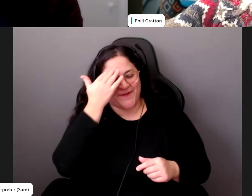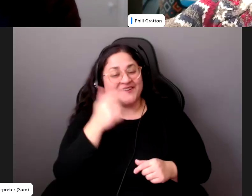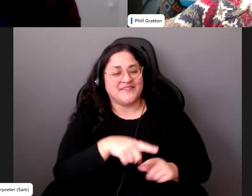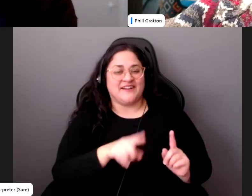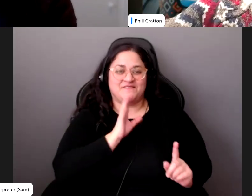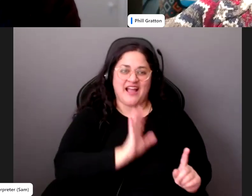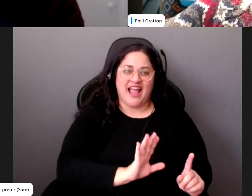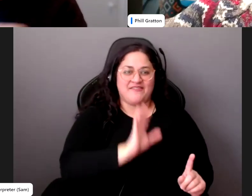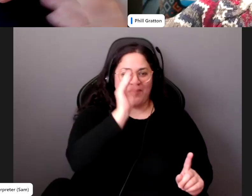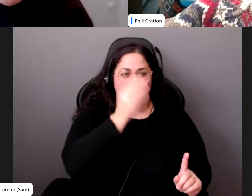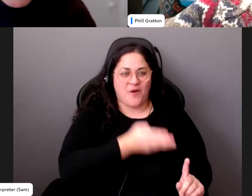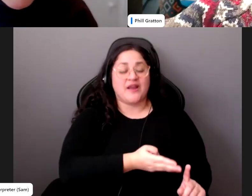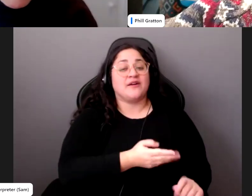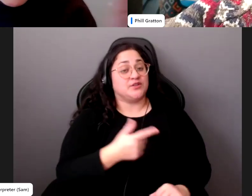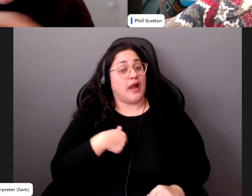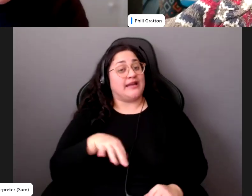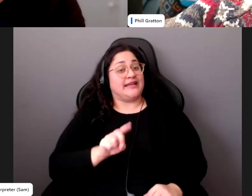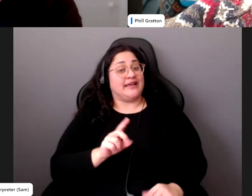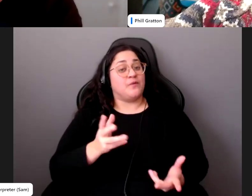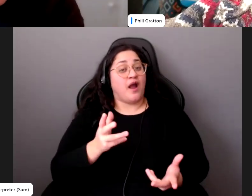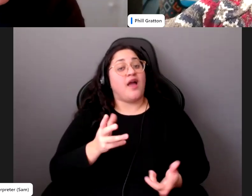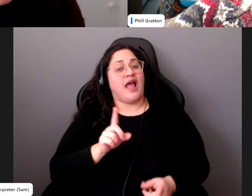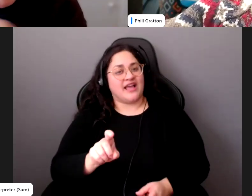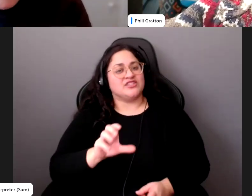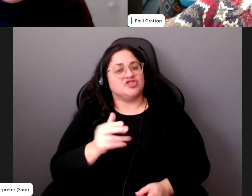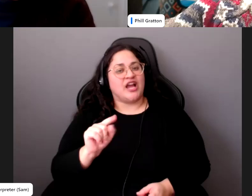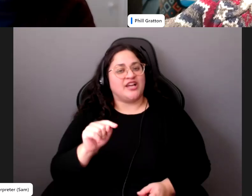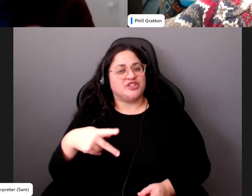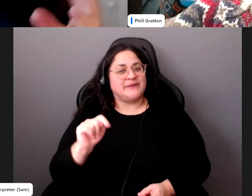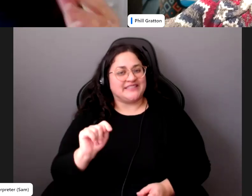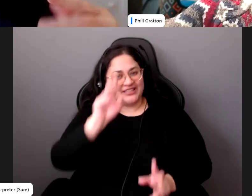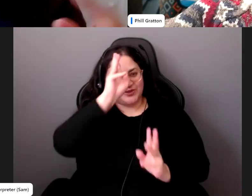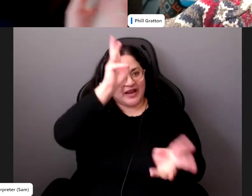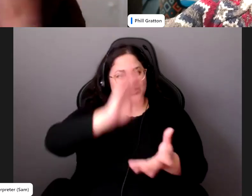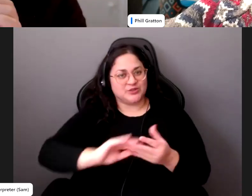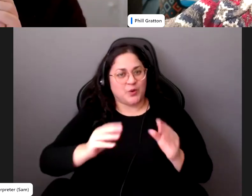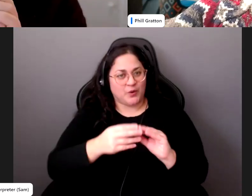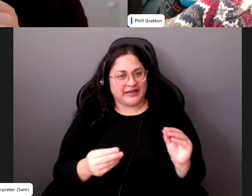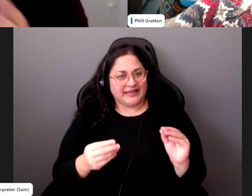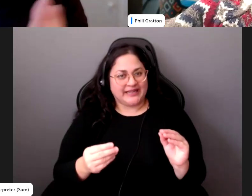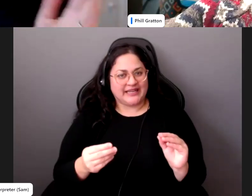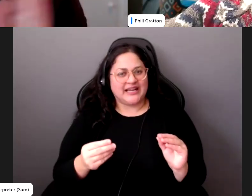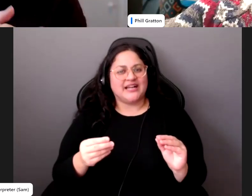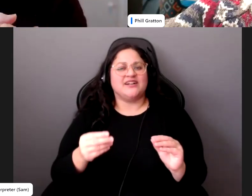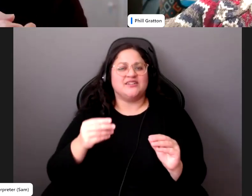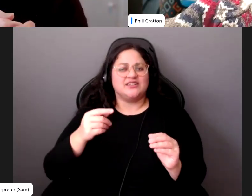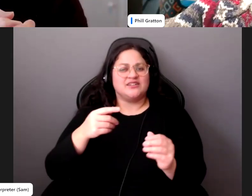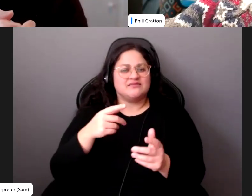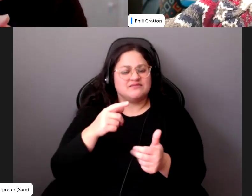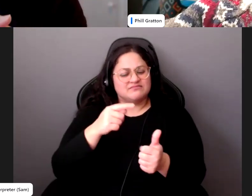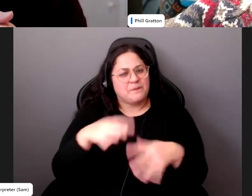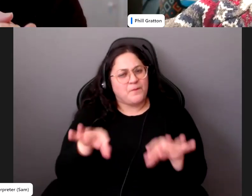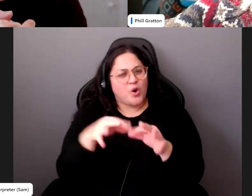about a boy named Ezra who goes to fight the bad guys, but has a happy ending, and don't make it too scary, blah, blah, blah, blah. And it created the story that he